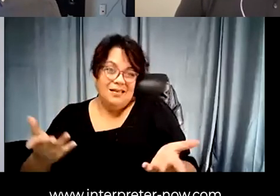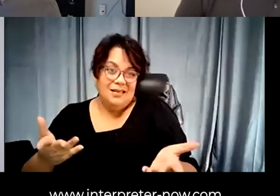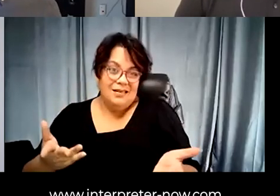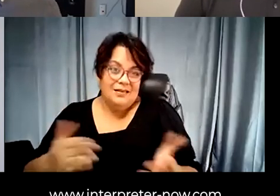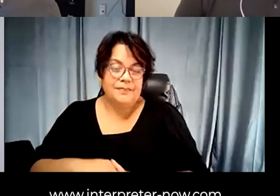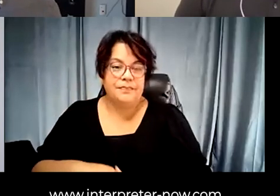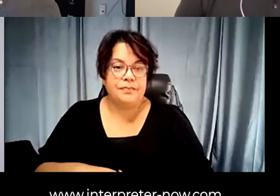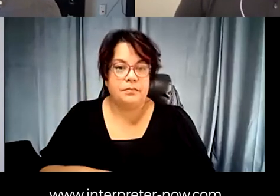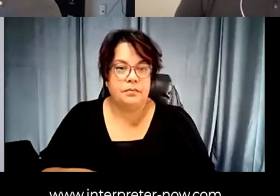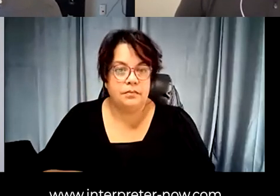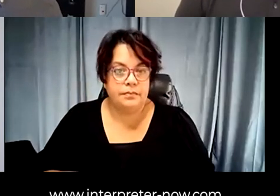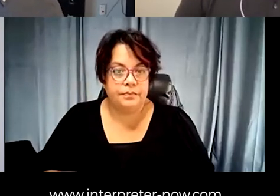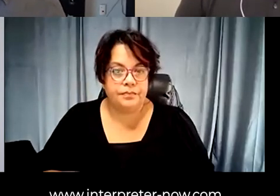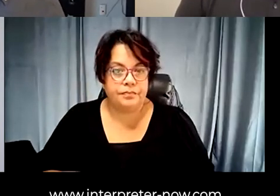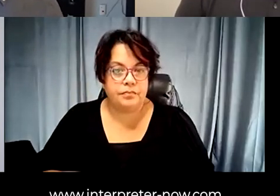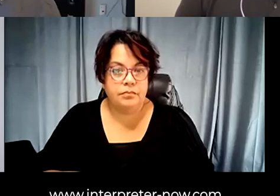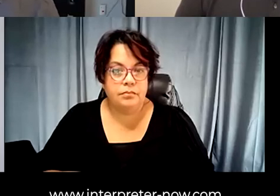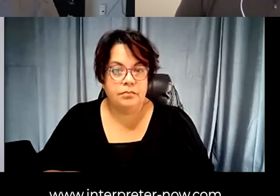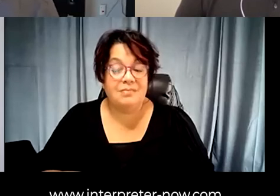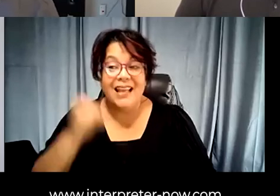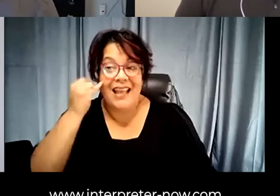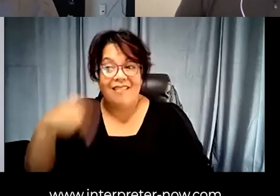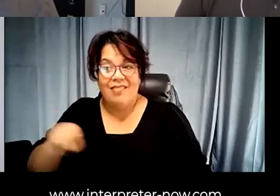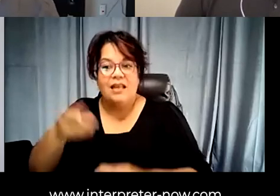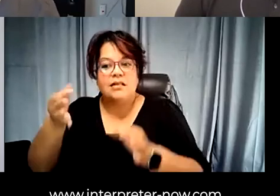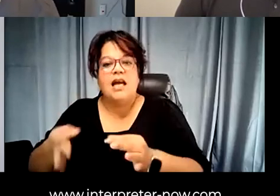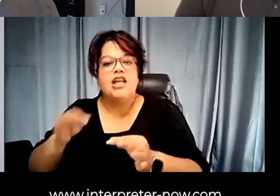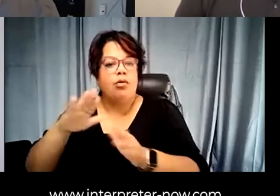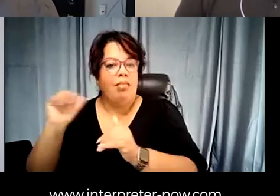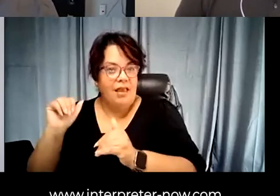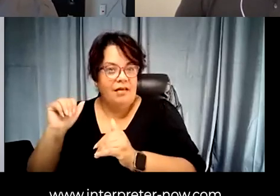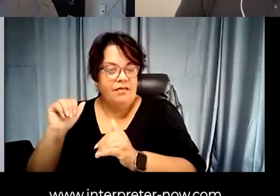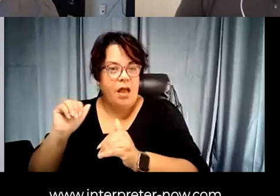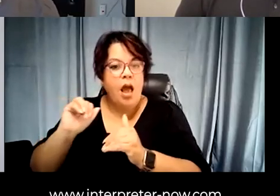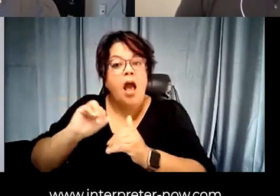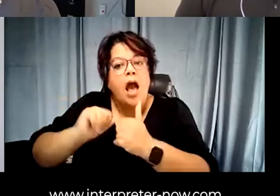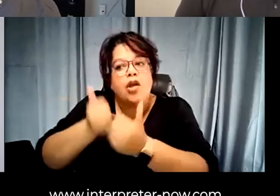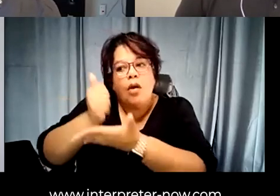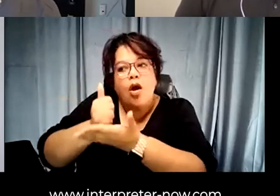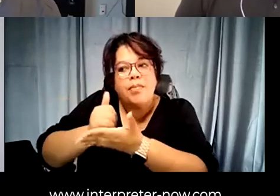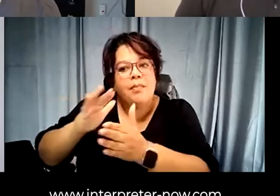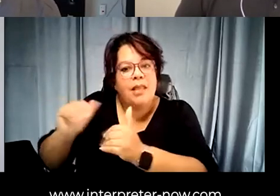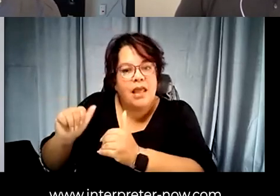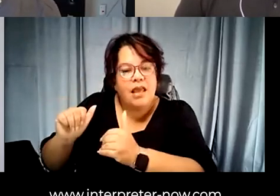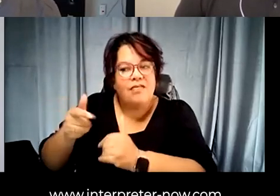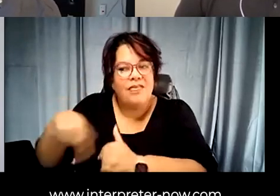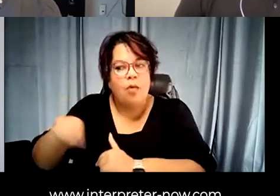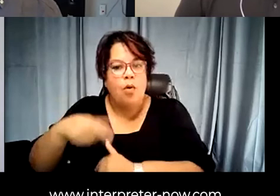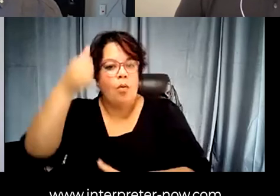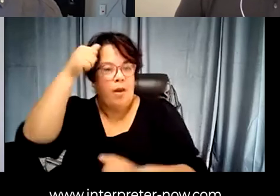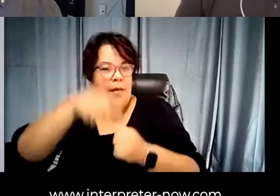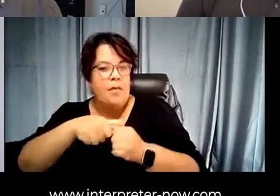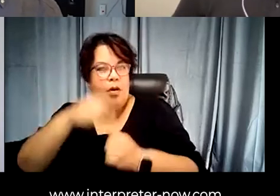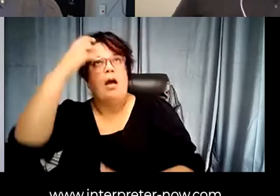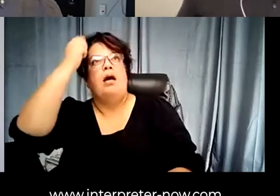like if even if they do choose to leave, the way that you help them leave, they'll remember that. And whether that's for karma or